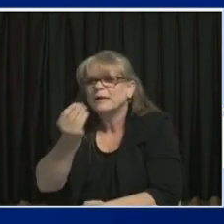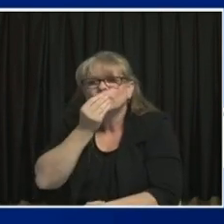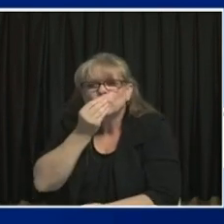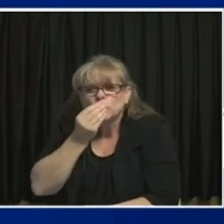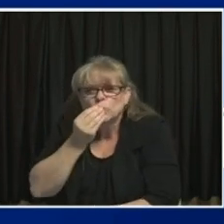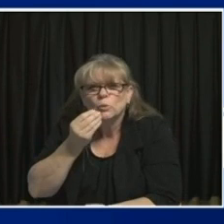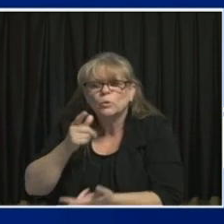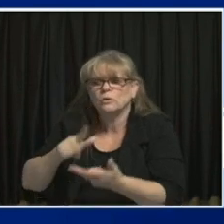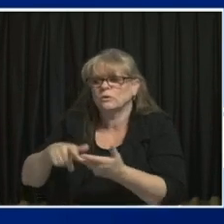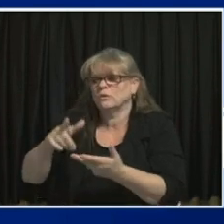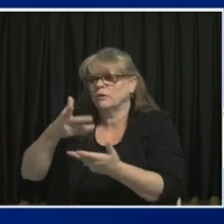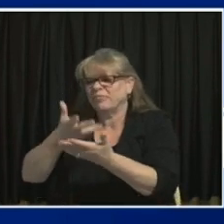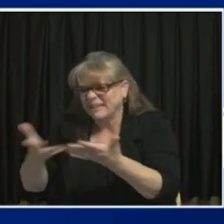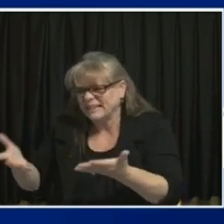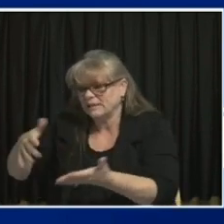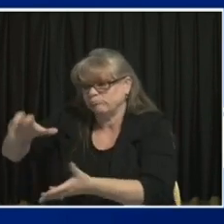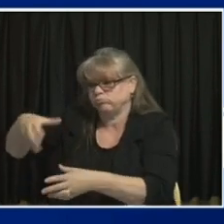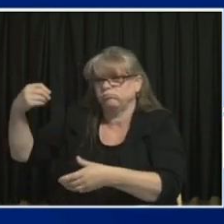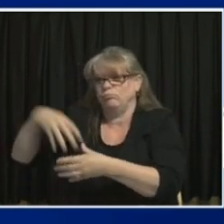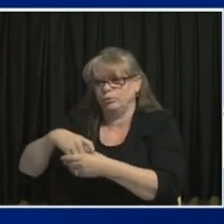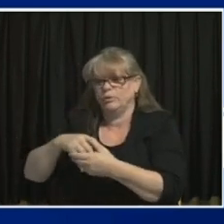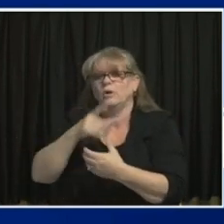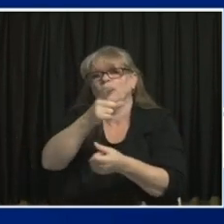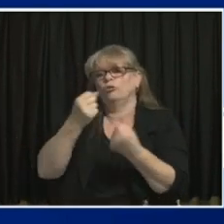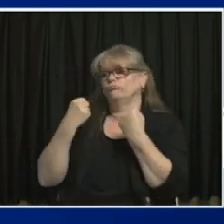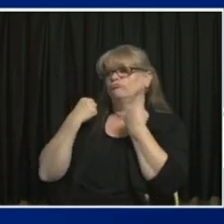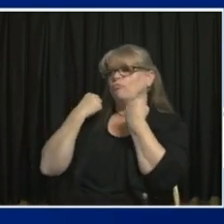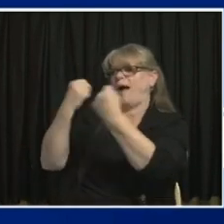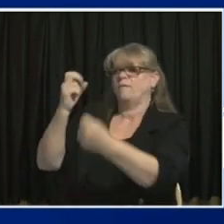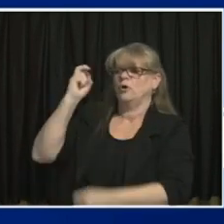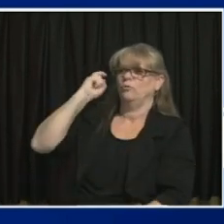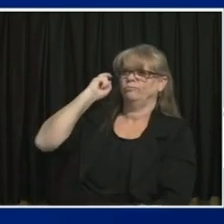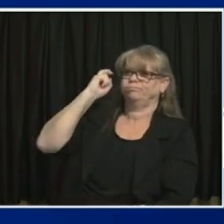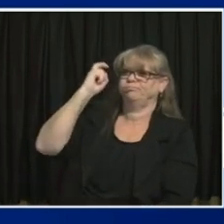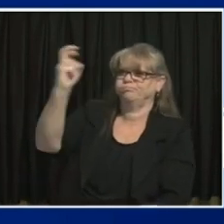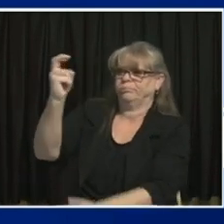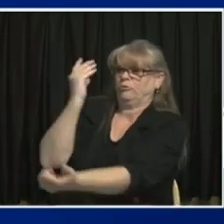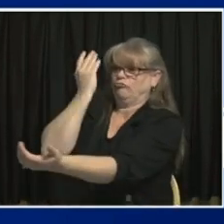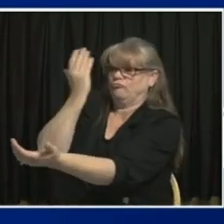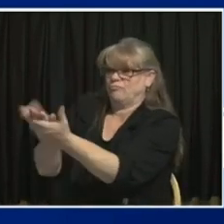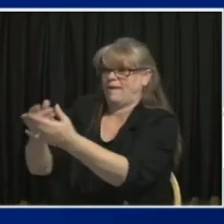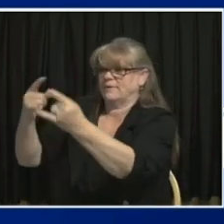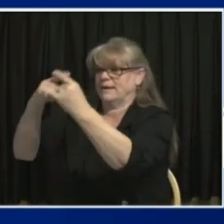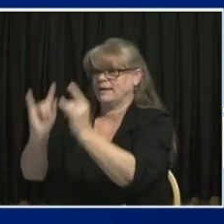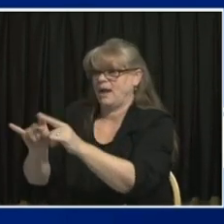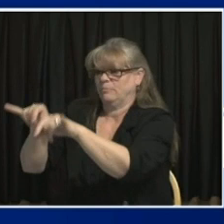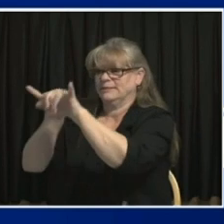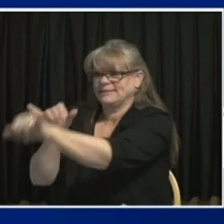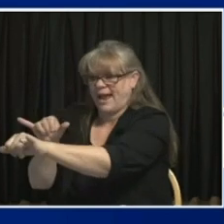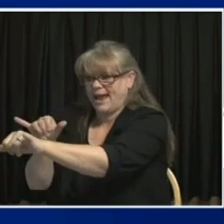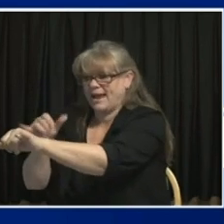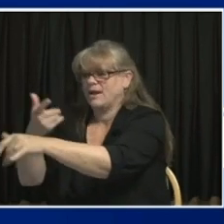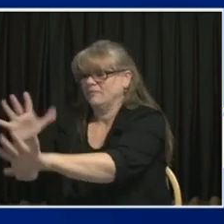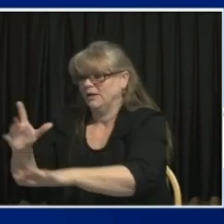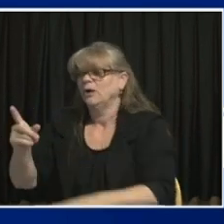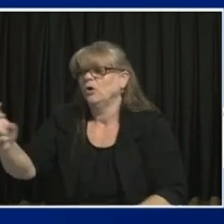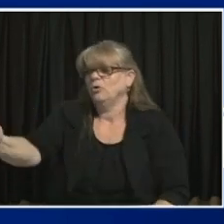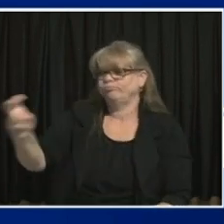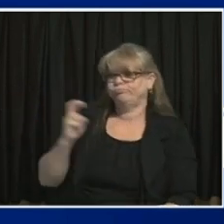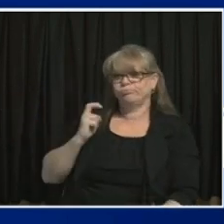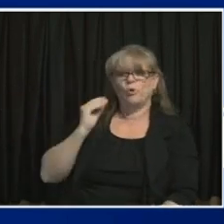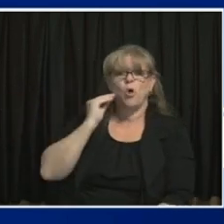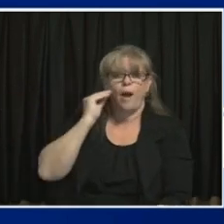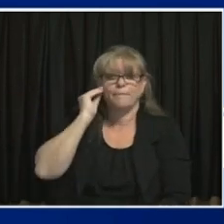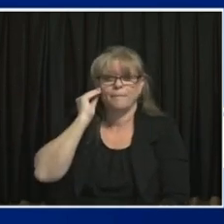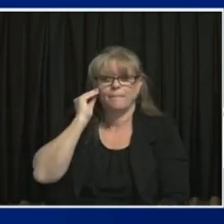outdoors, recreate, and come back. Don't risk infecting areas that have been freed from the virus, or perhaps acquire the virus in a place